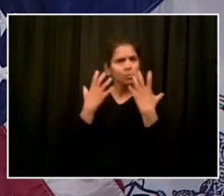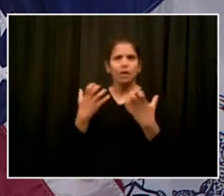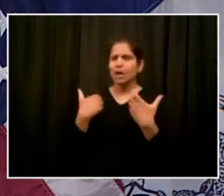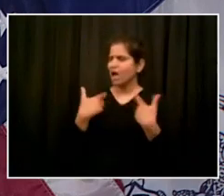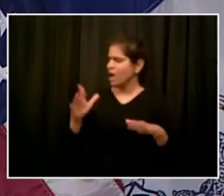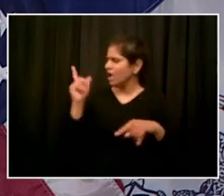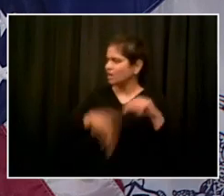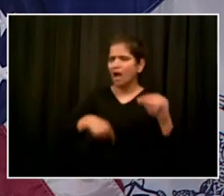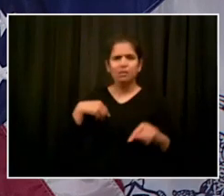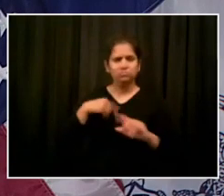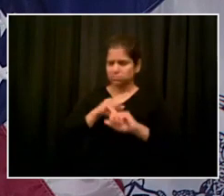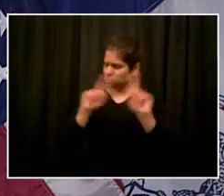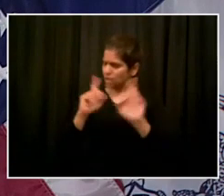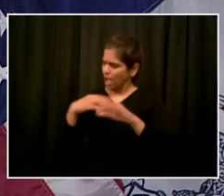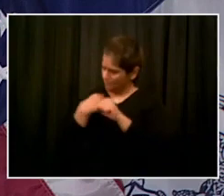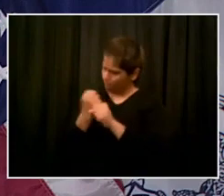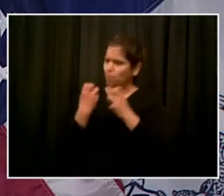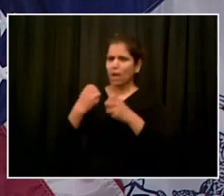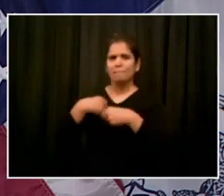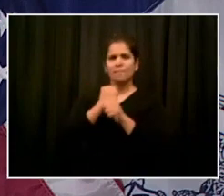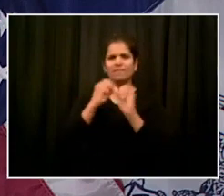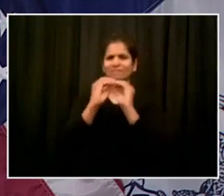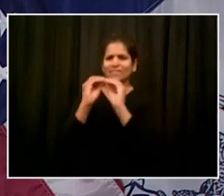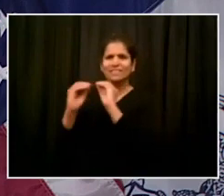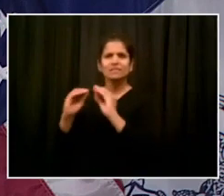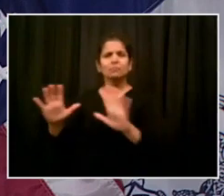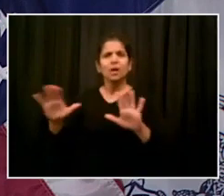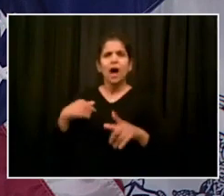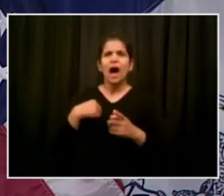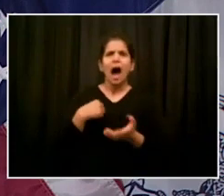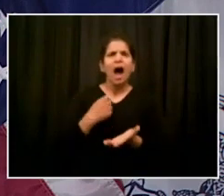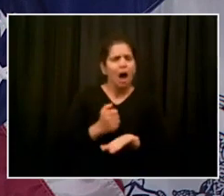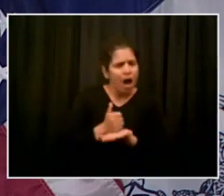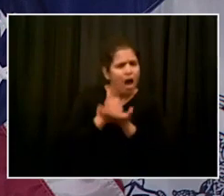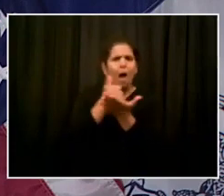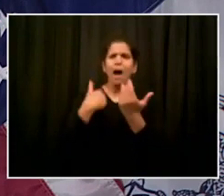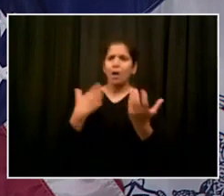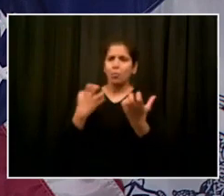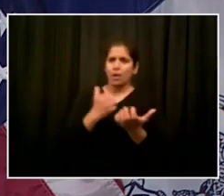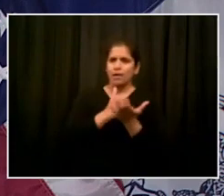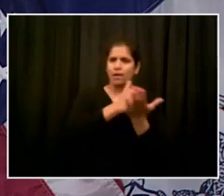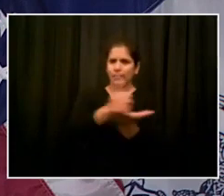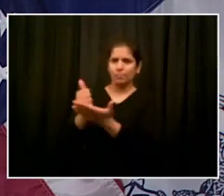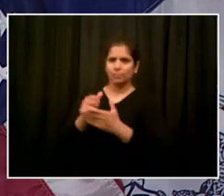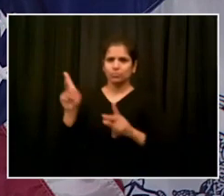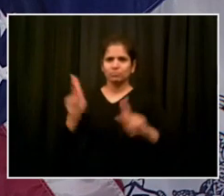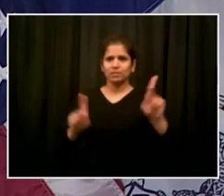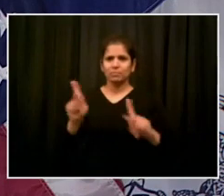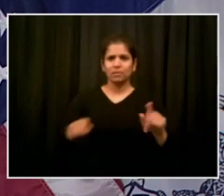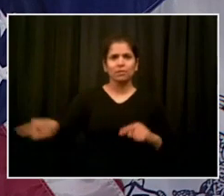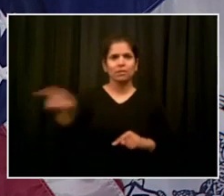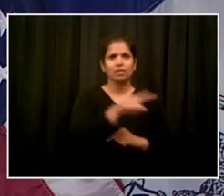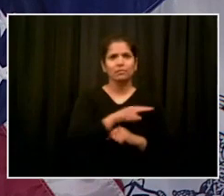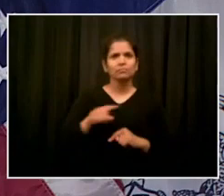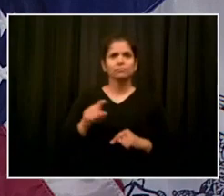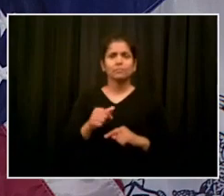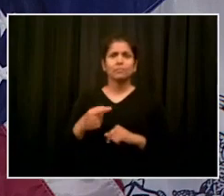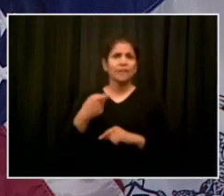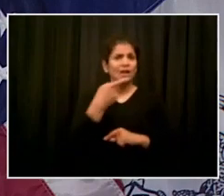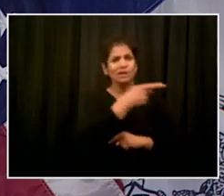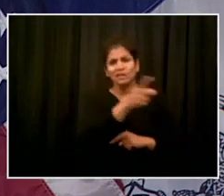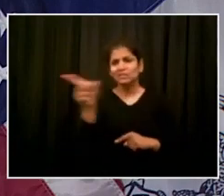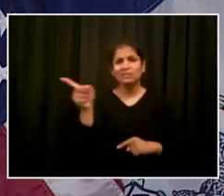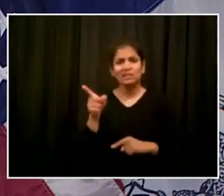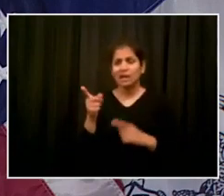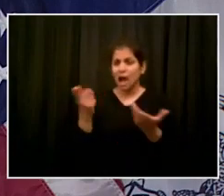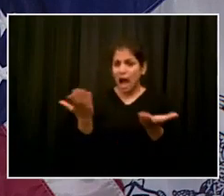the time in terms of their transportation needs. People are going to have to improvise, and I believe they will. In terms